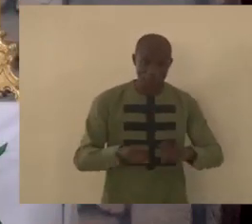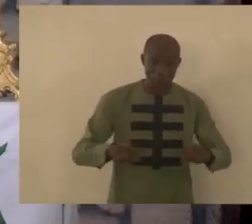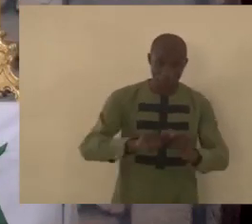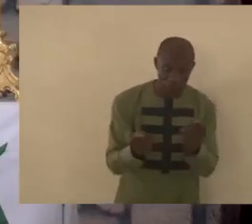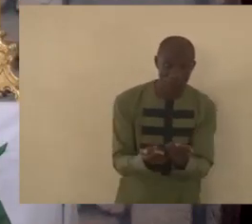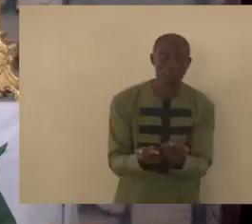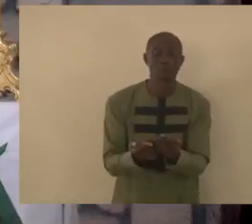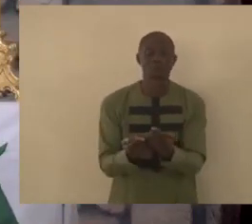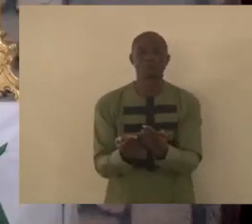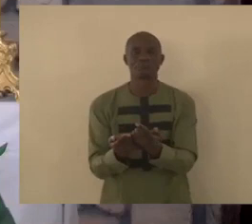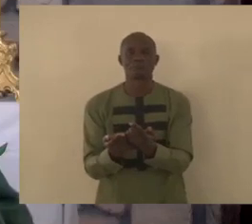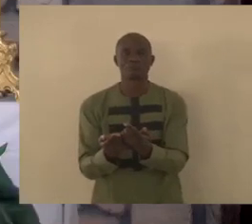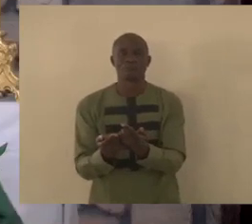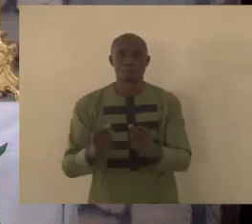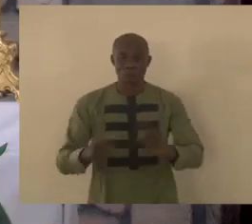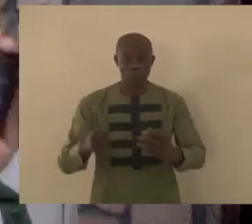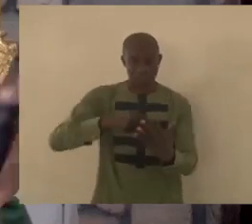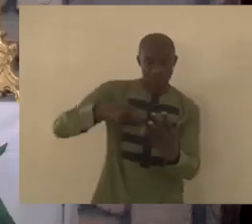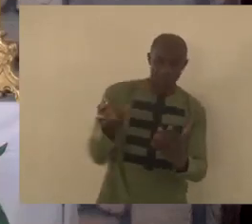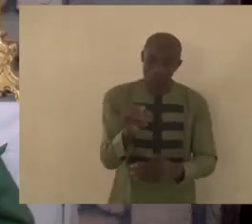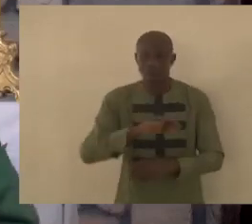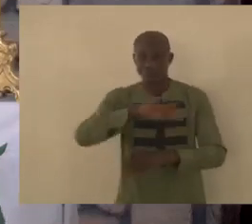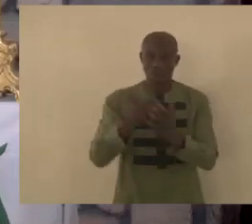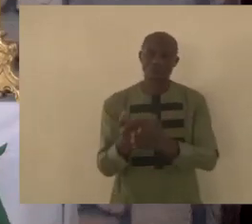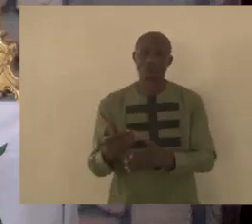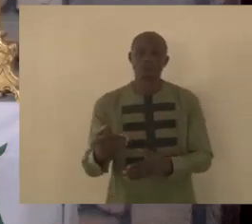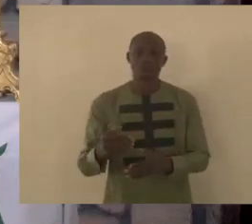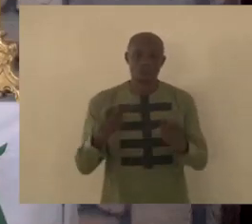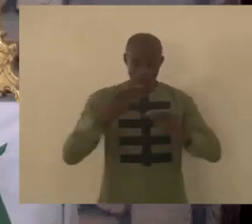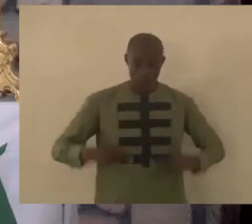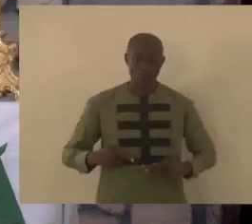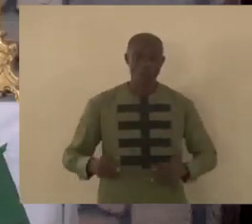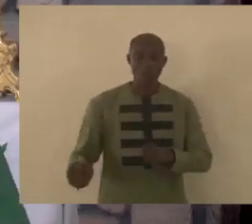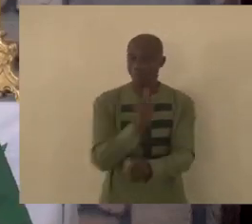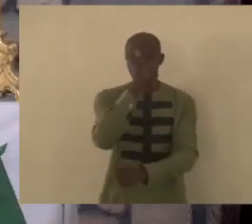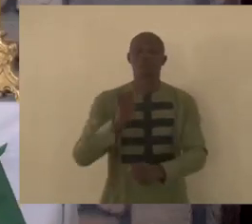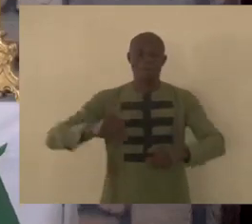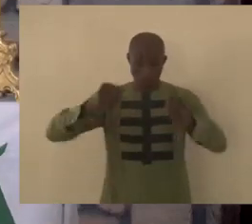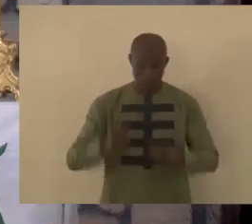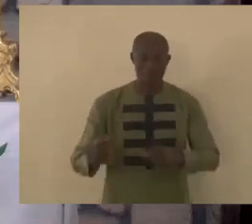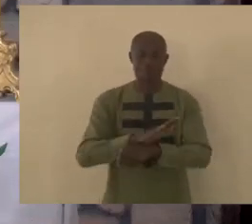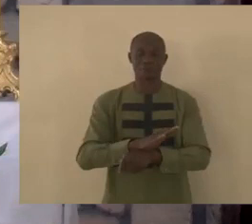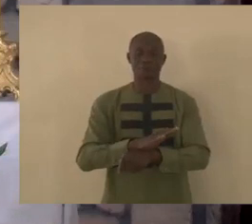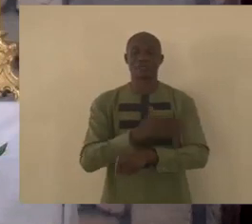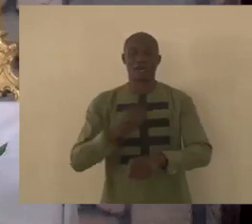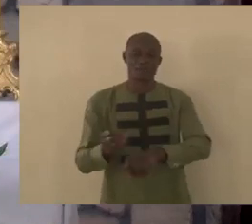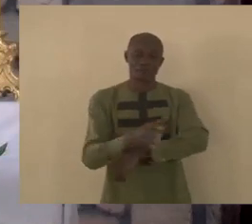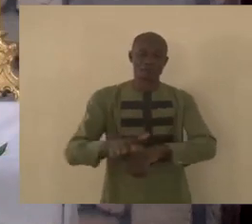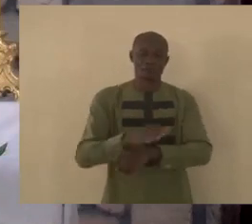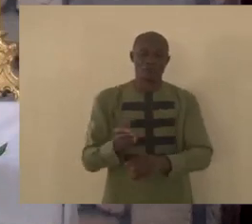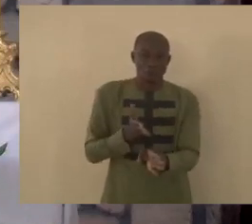the Pharisees, the Zealots, and the Essenes. But among them all, the Pharisees were the most powerful and the most